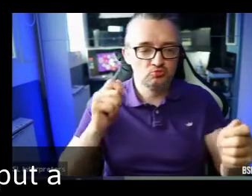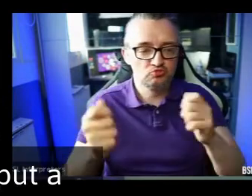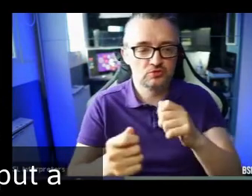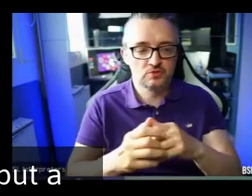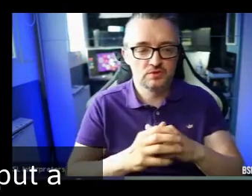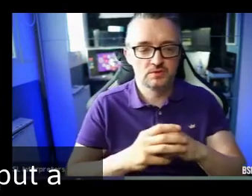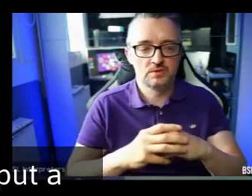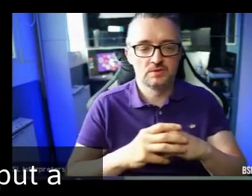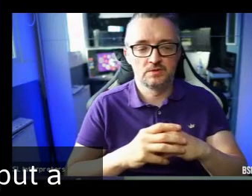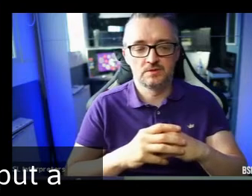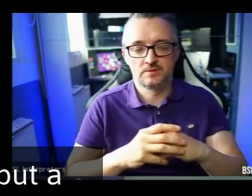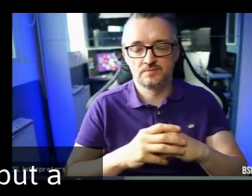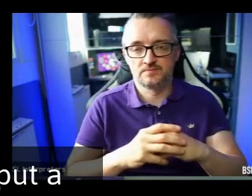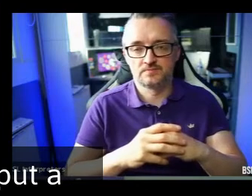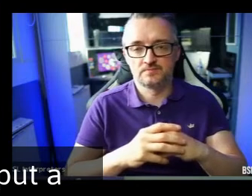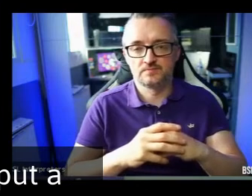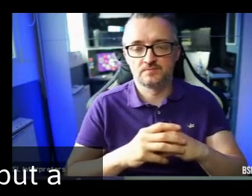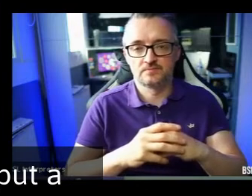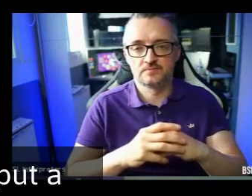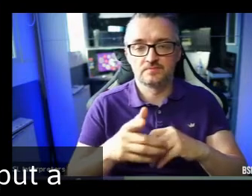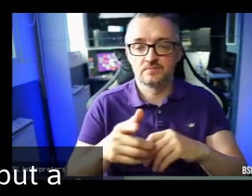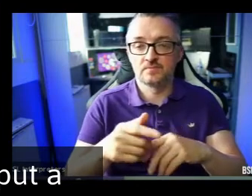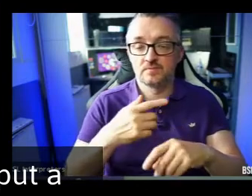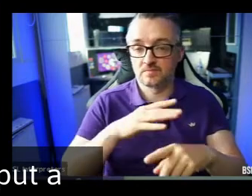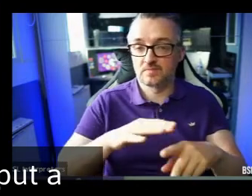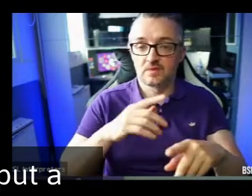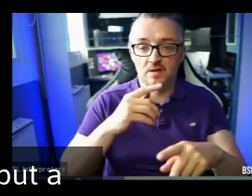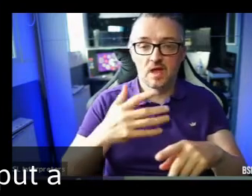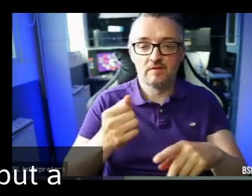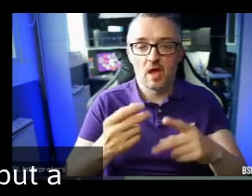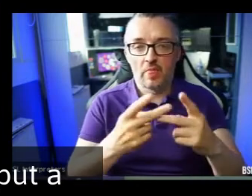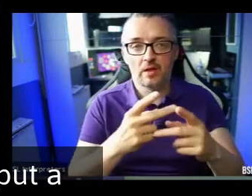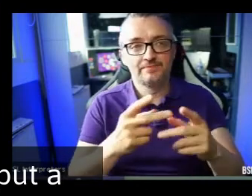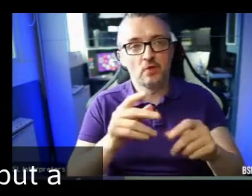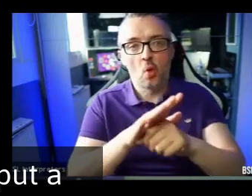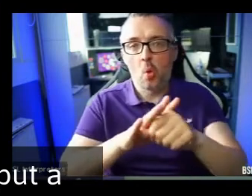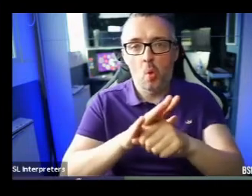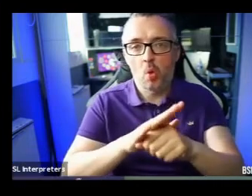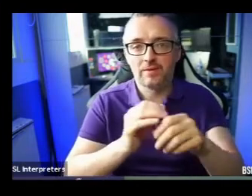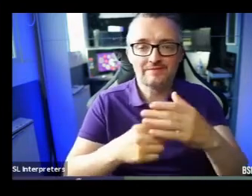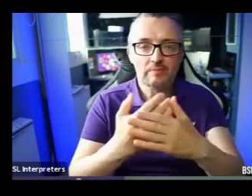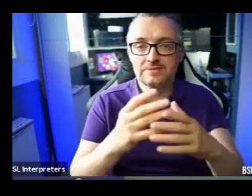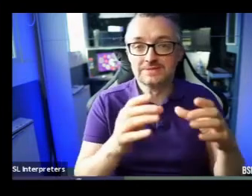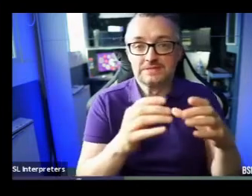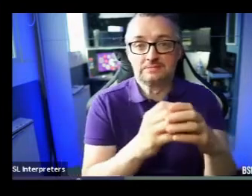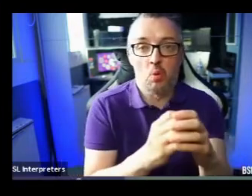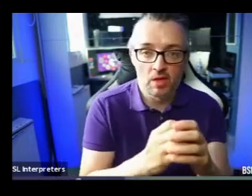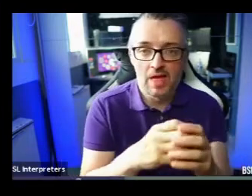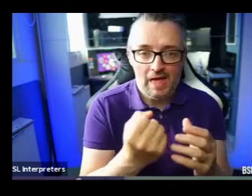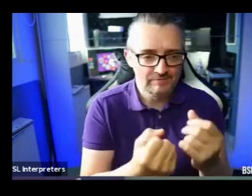I think that I could probably put 100 more smaller local developments, local